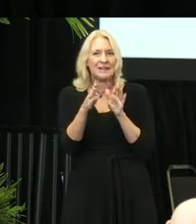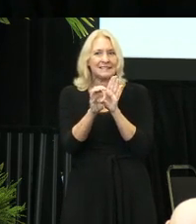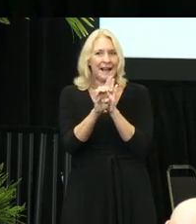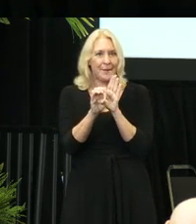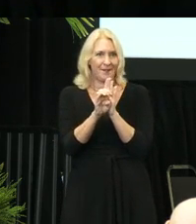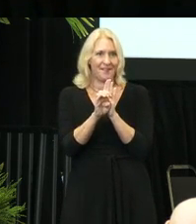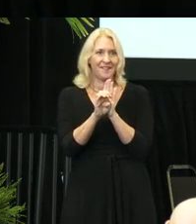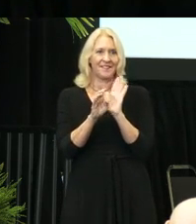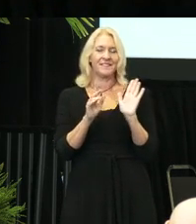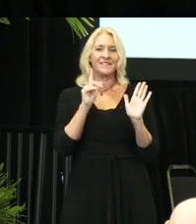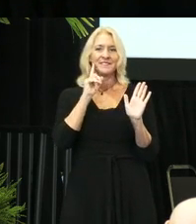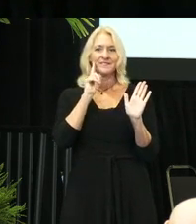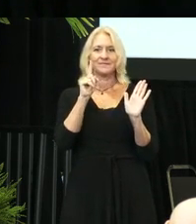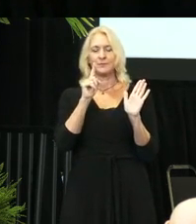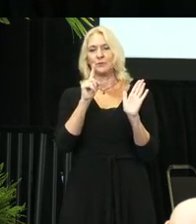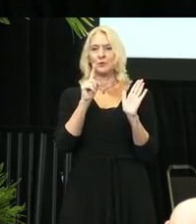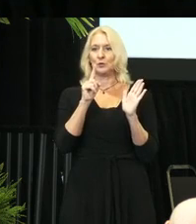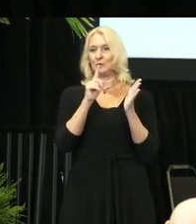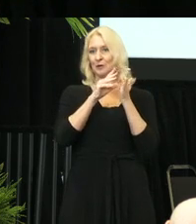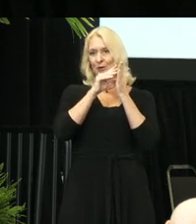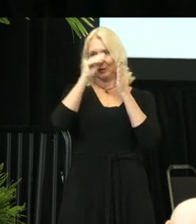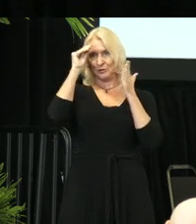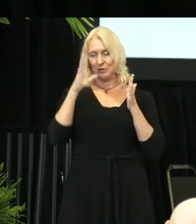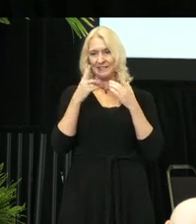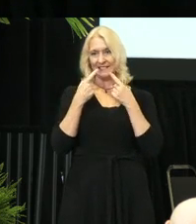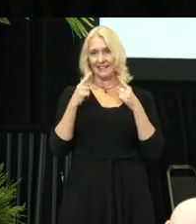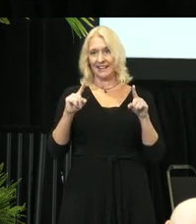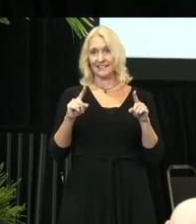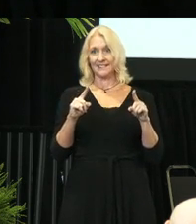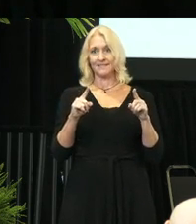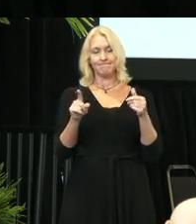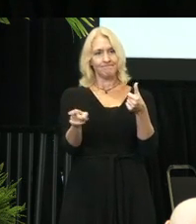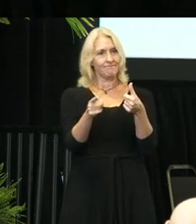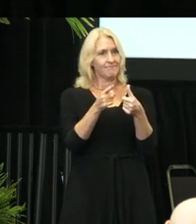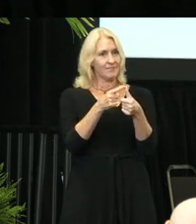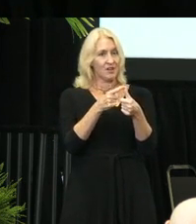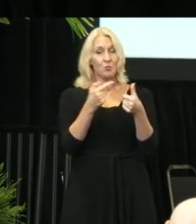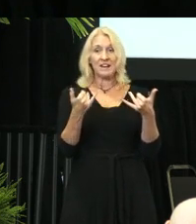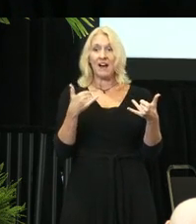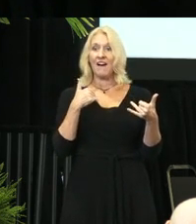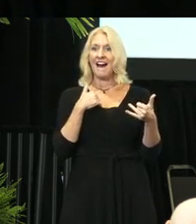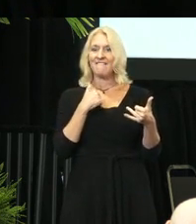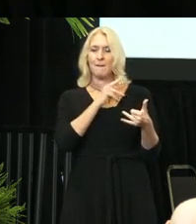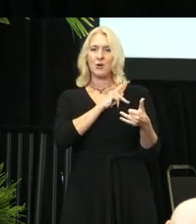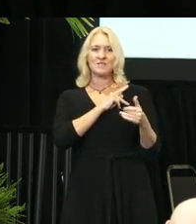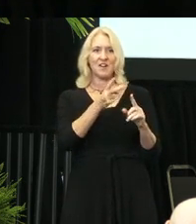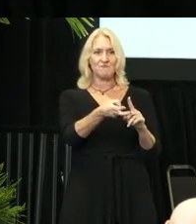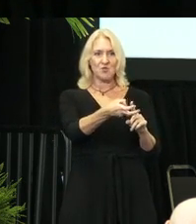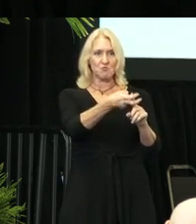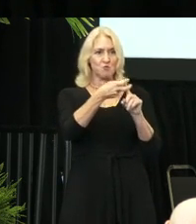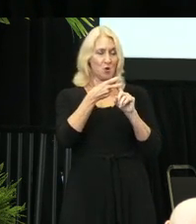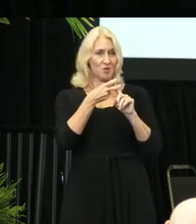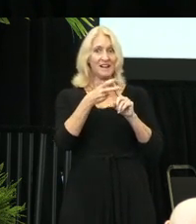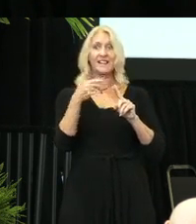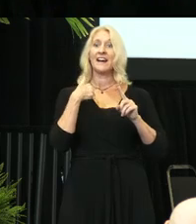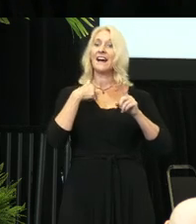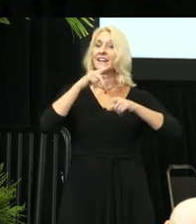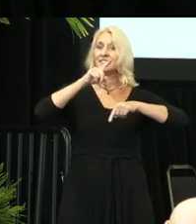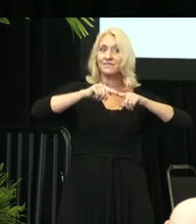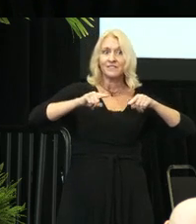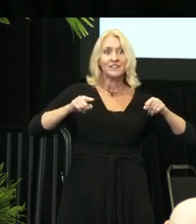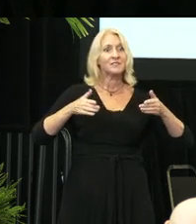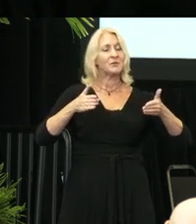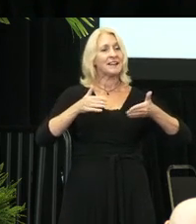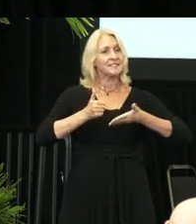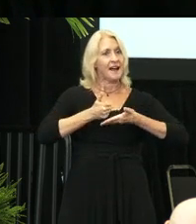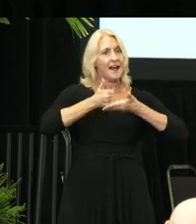success. We now have a personalized recruitment process that provides various formats of assistance in